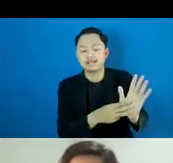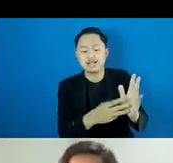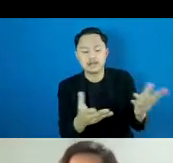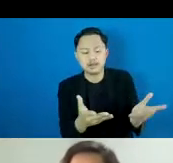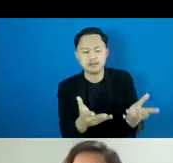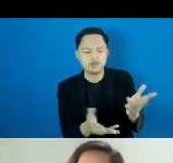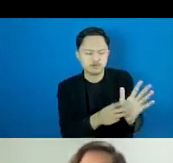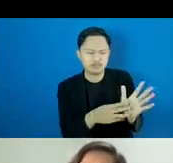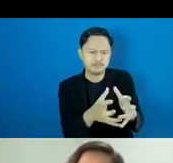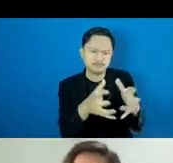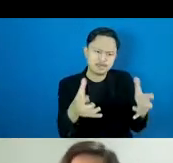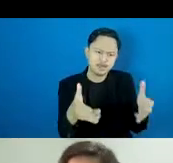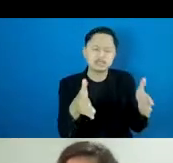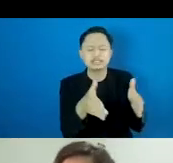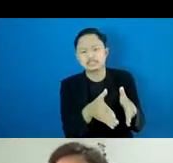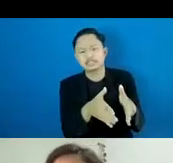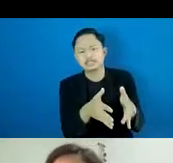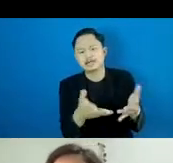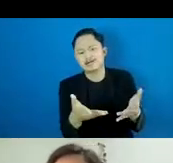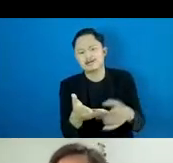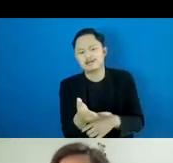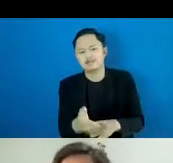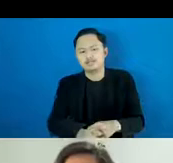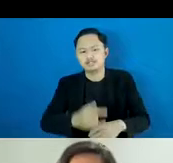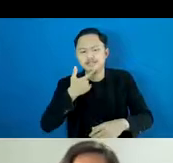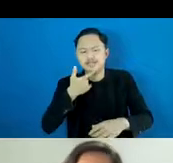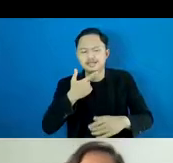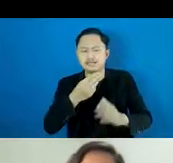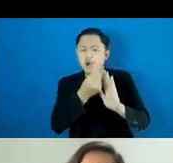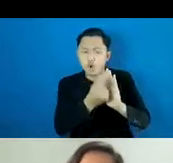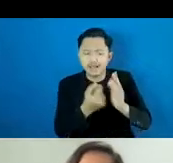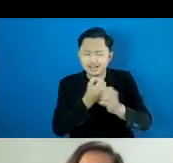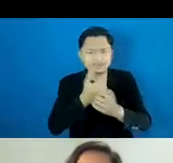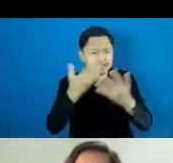small. It has a lack of transparency depending on the city. So